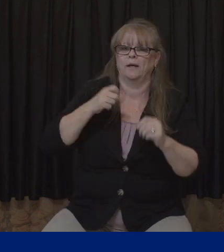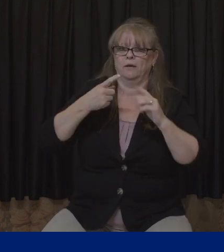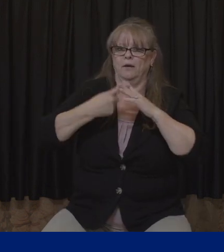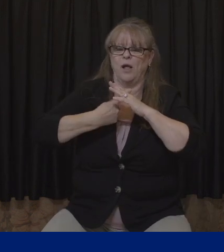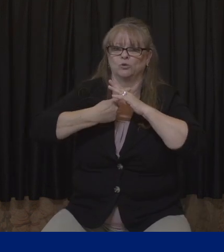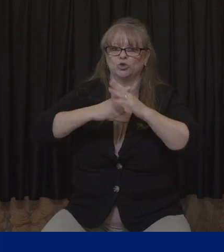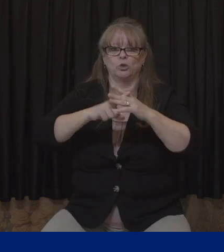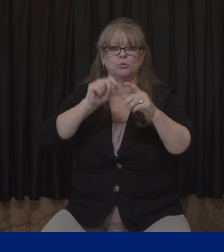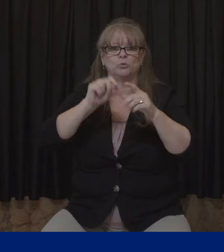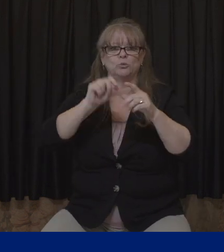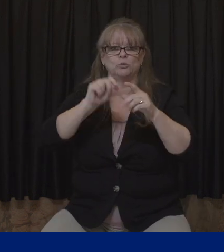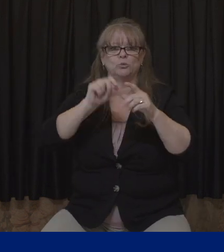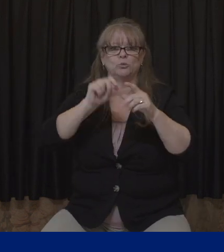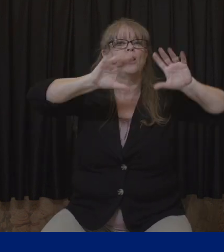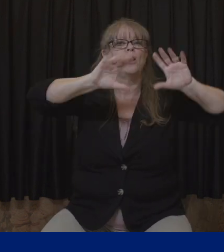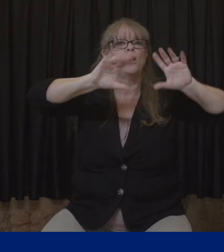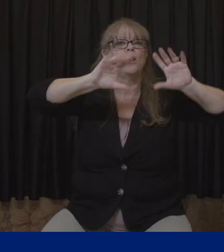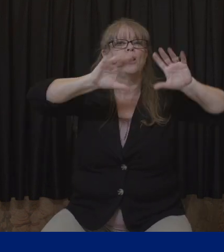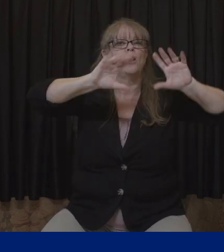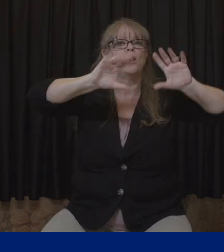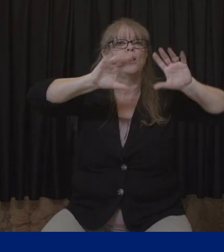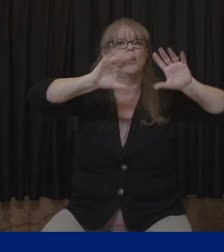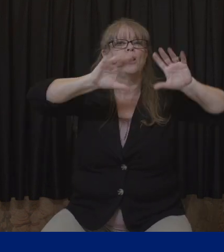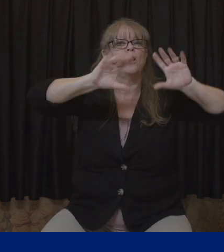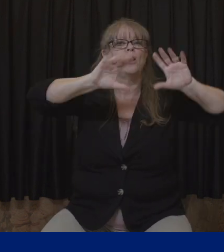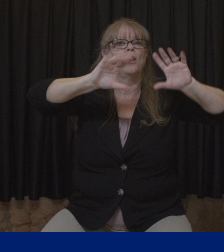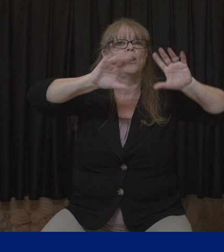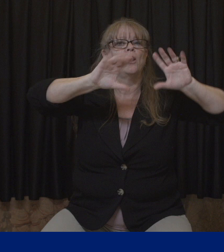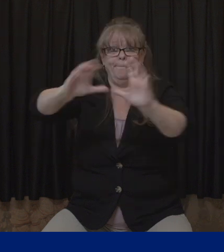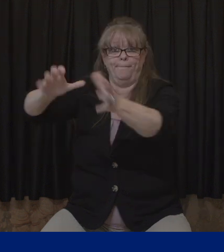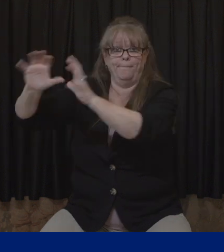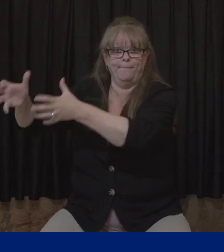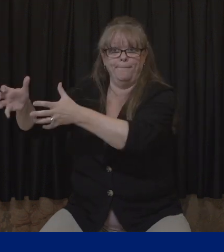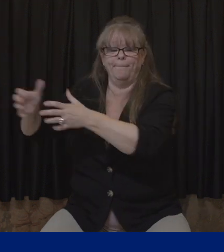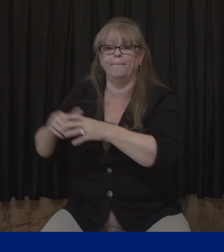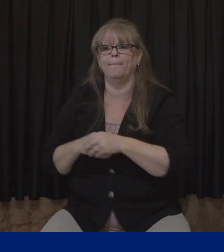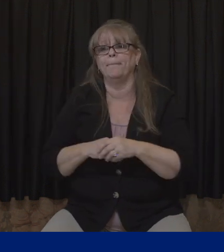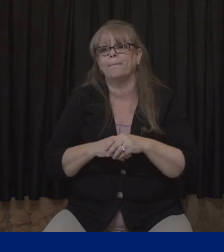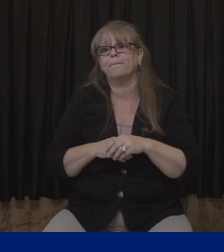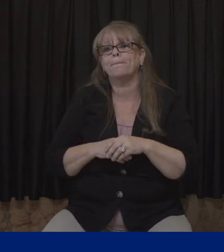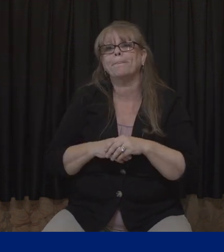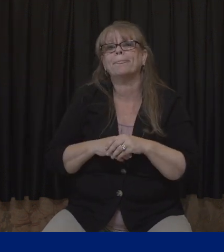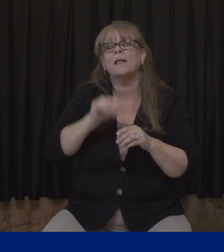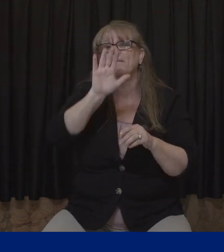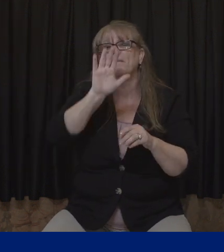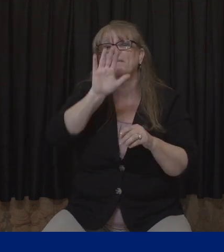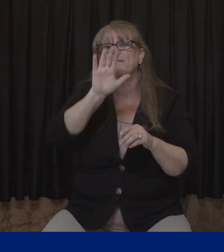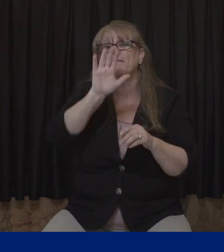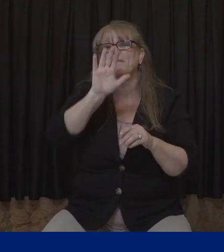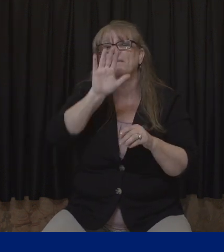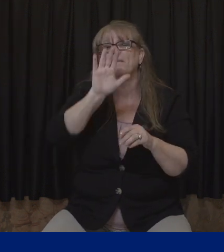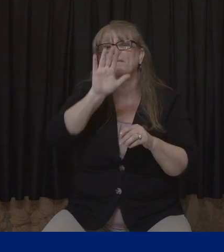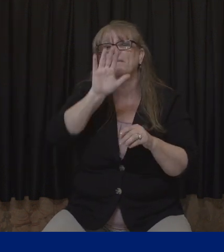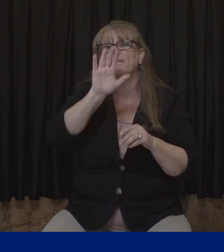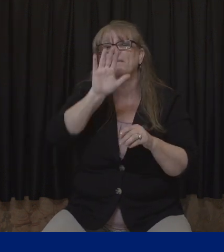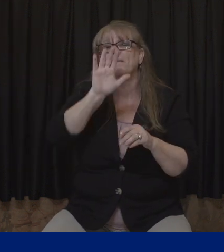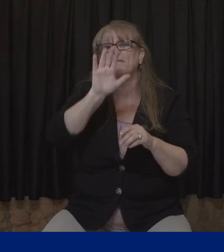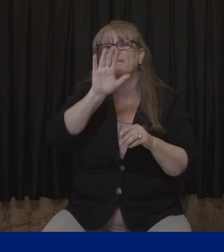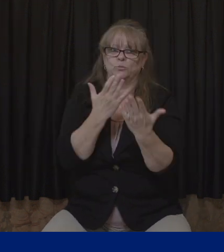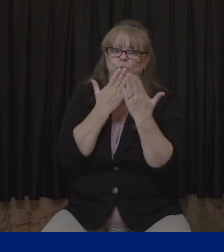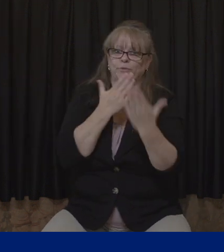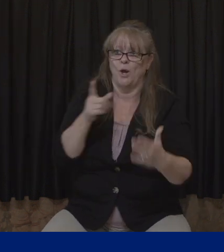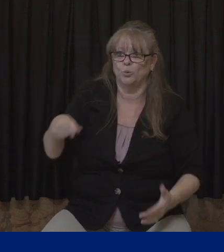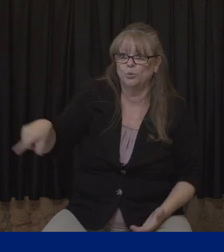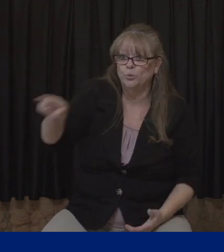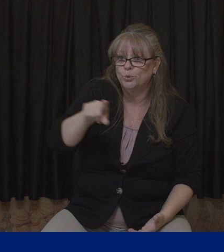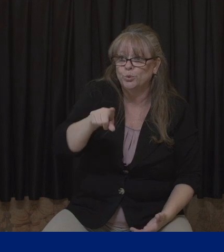want to take a moment to thank and congratulate you, the people of this state. The numbers tell us you have been taking